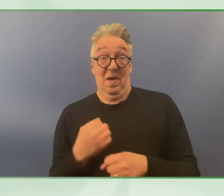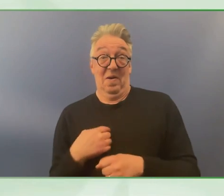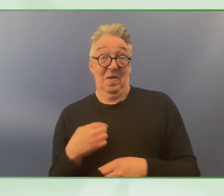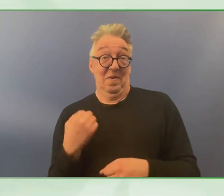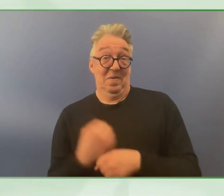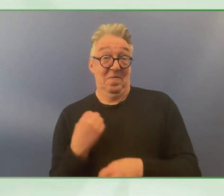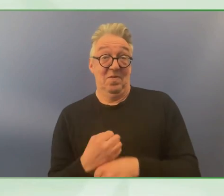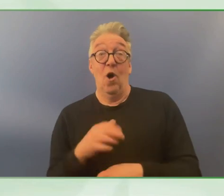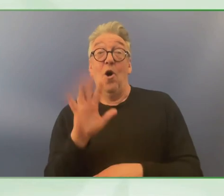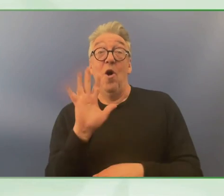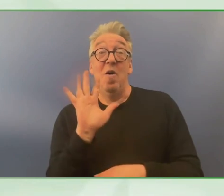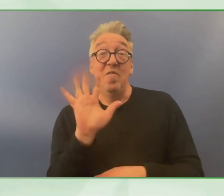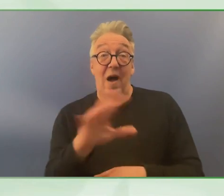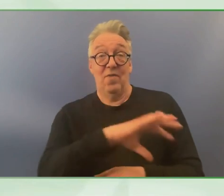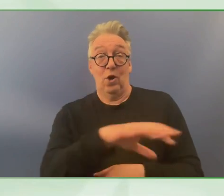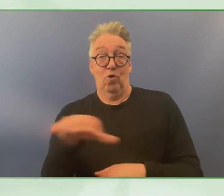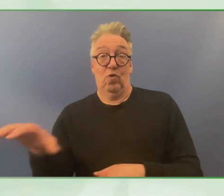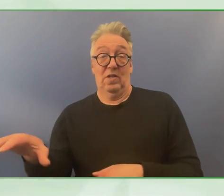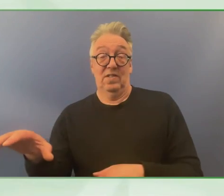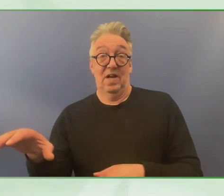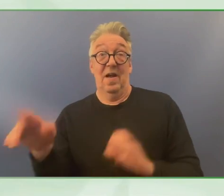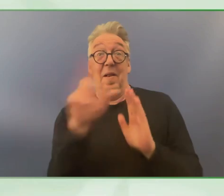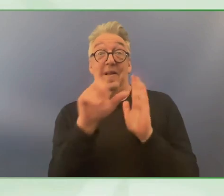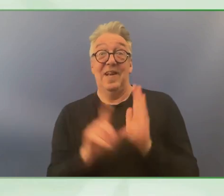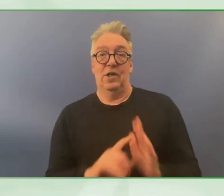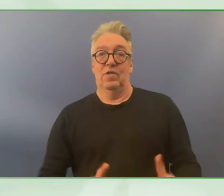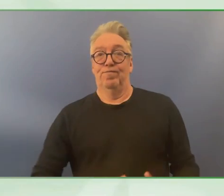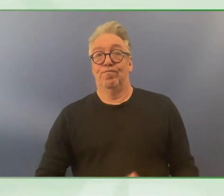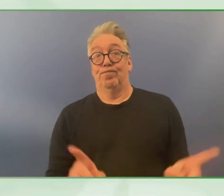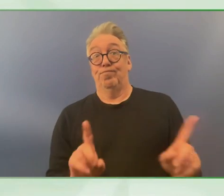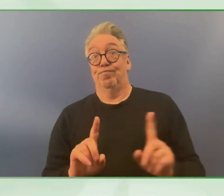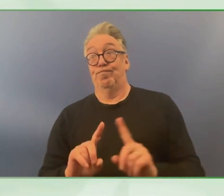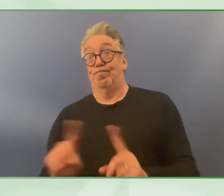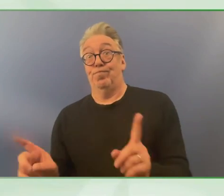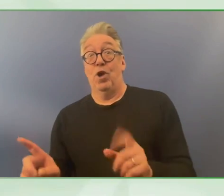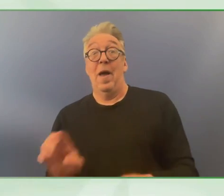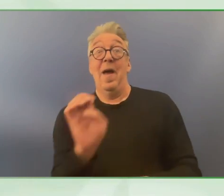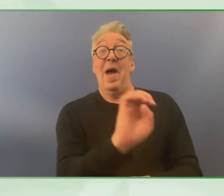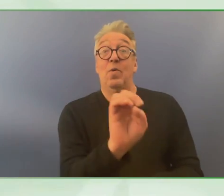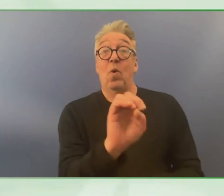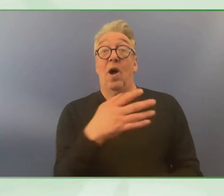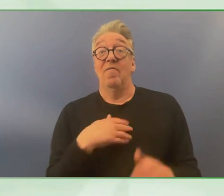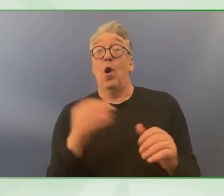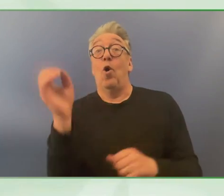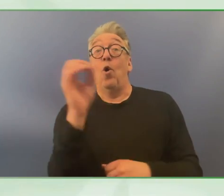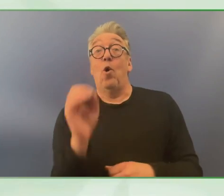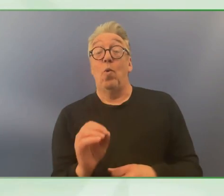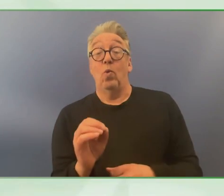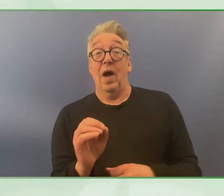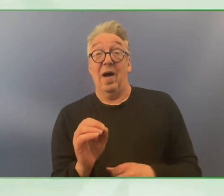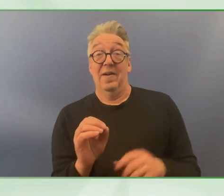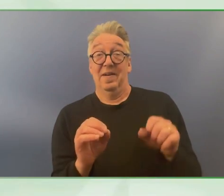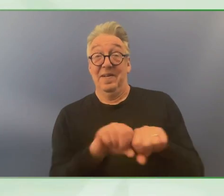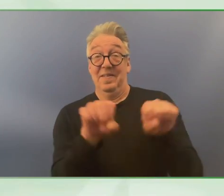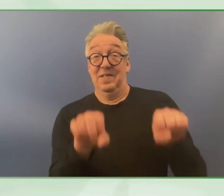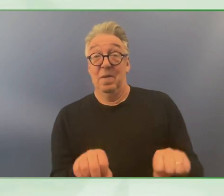has completely different legislation. I mean, Ecuador has a quota system, which is 4% of the